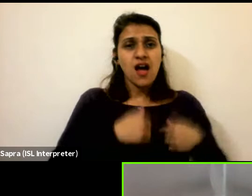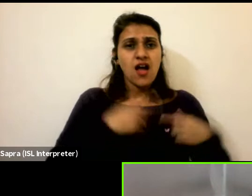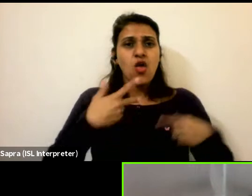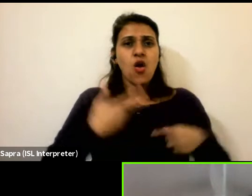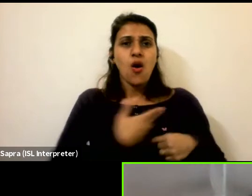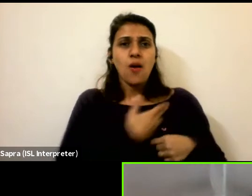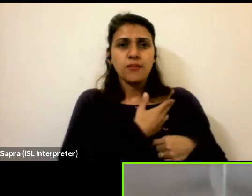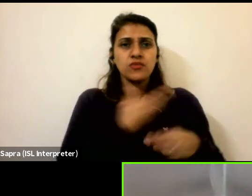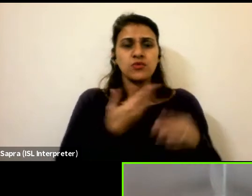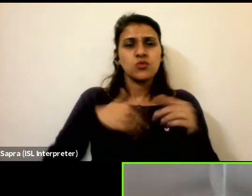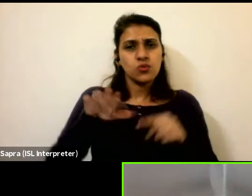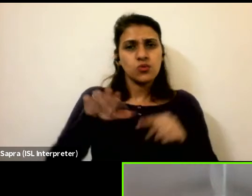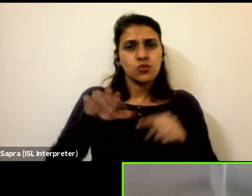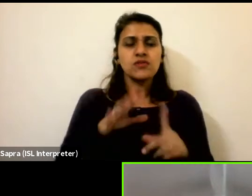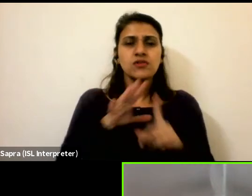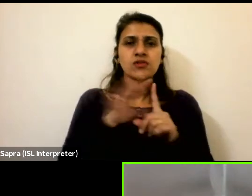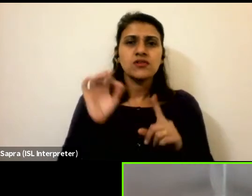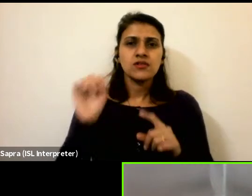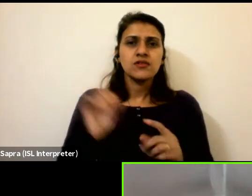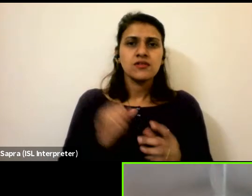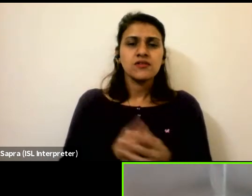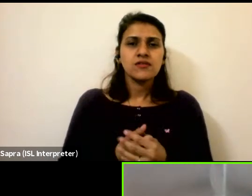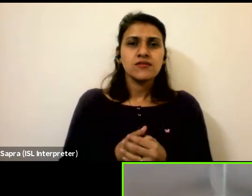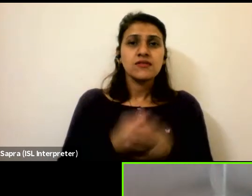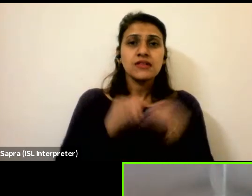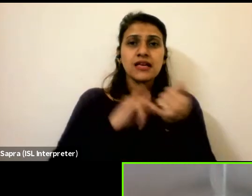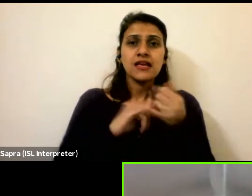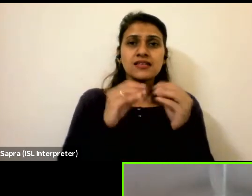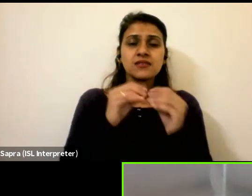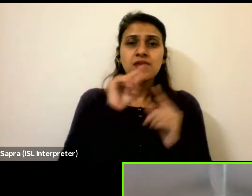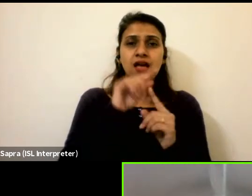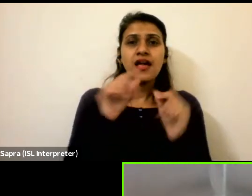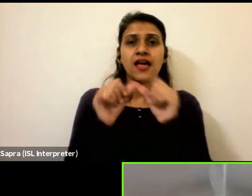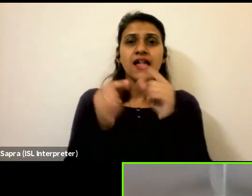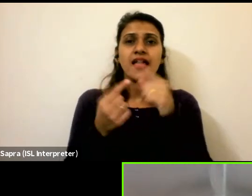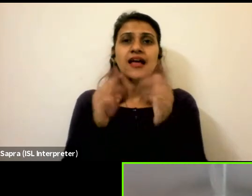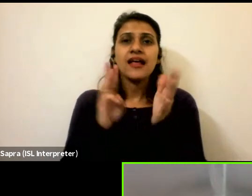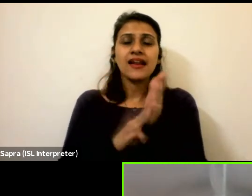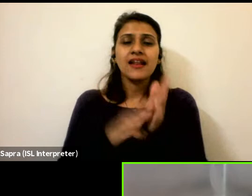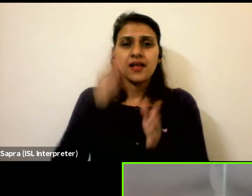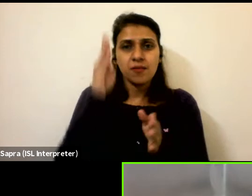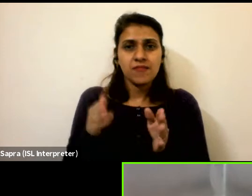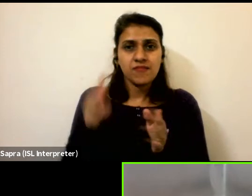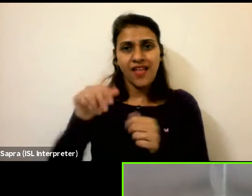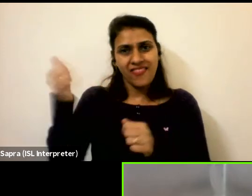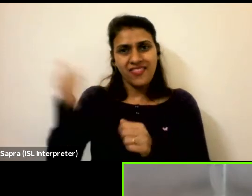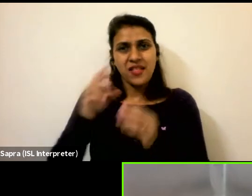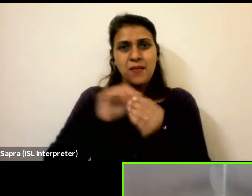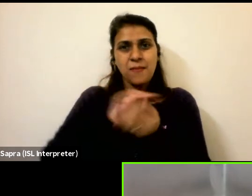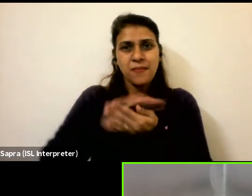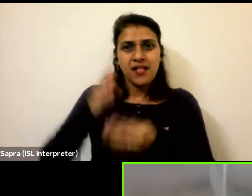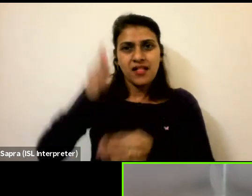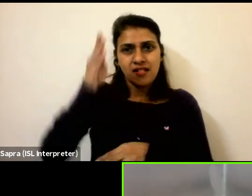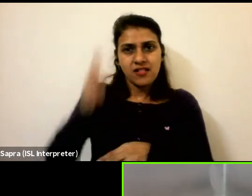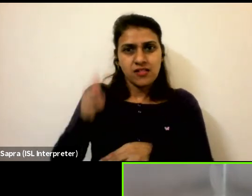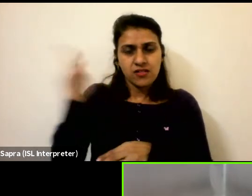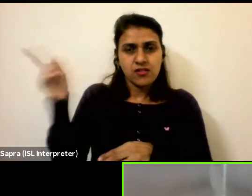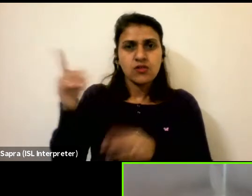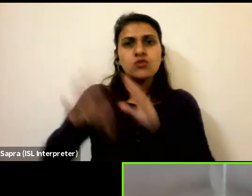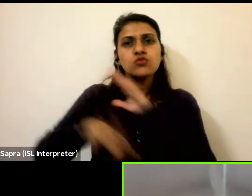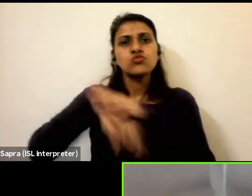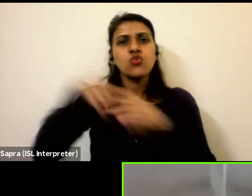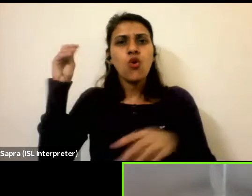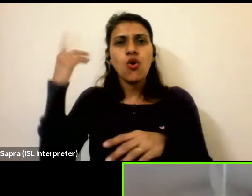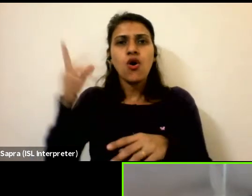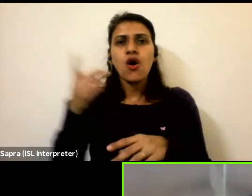happen the next day. And they had used an SBI ATM card at another bank's ATM. And the card had got swallowed up and the